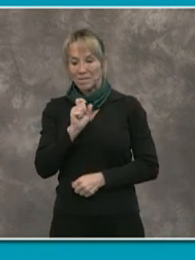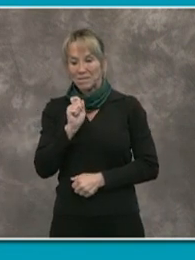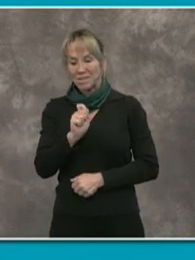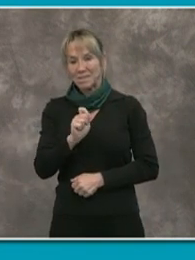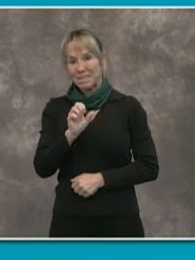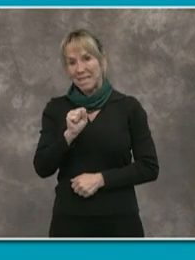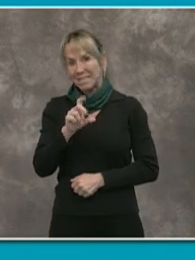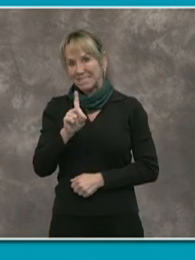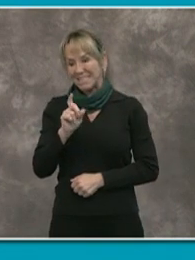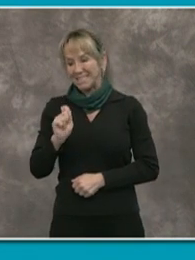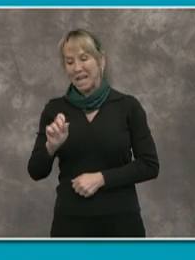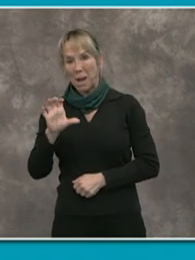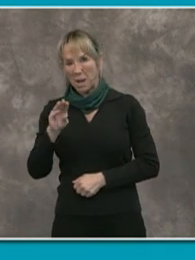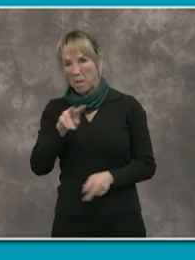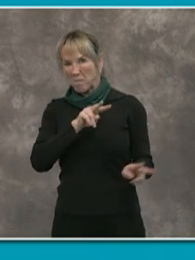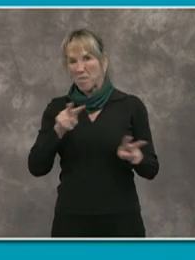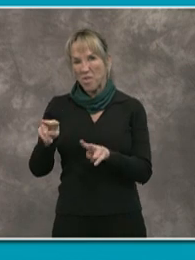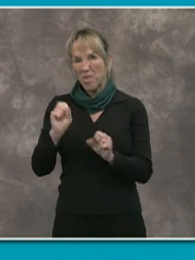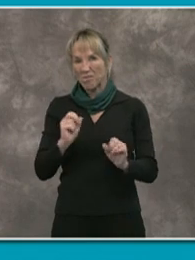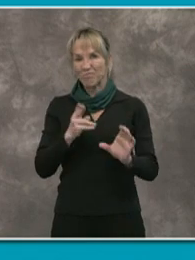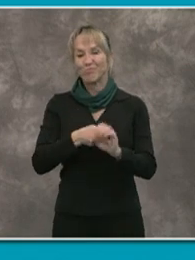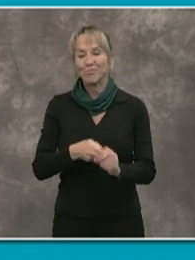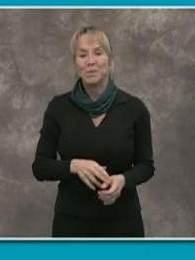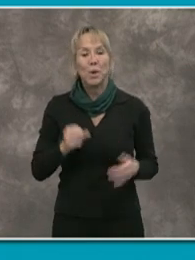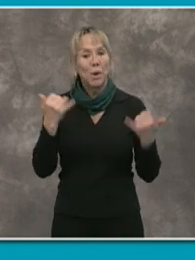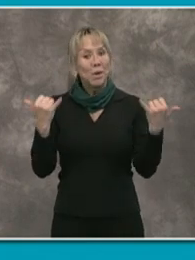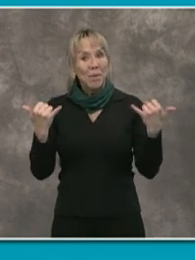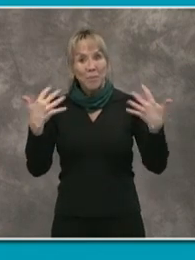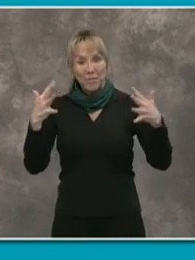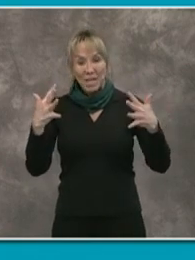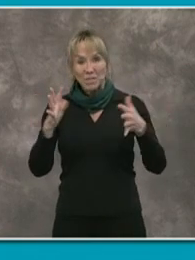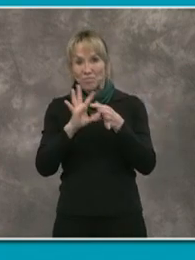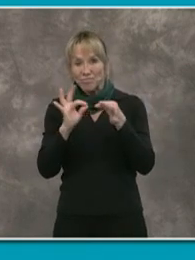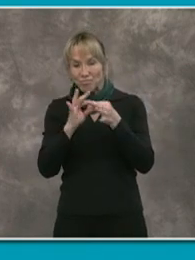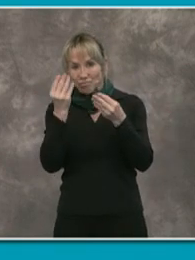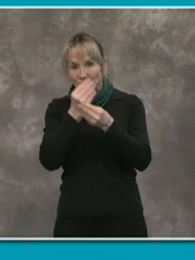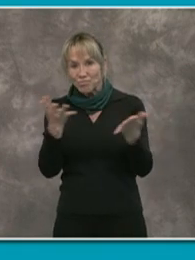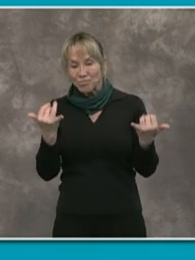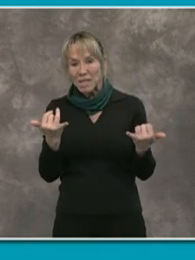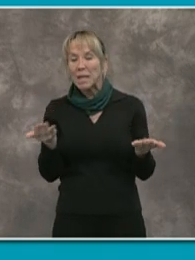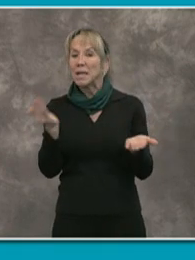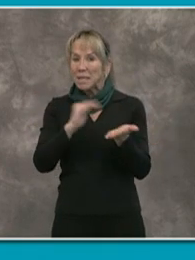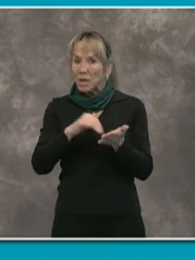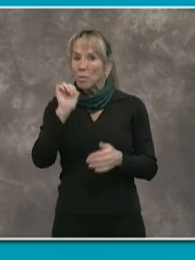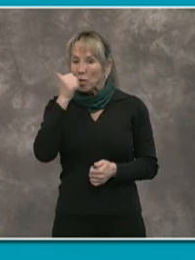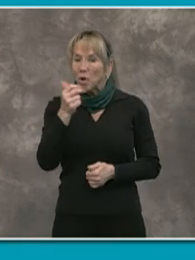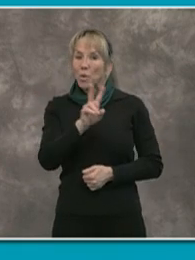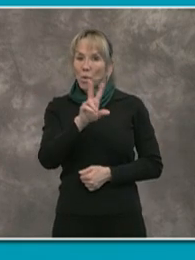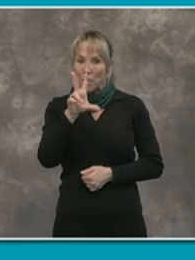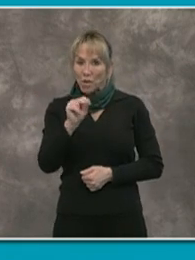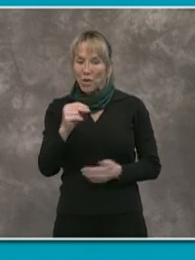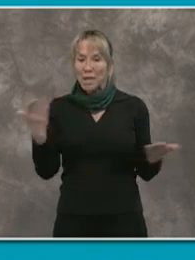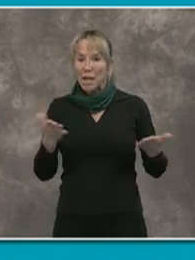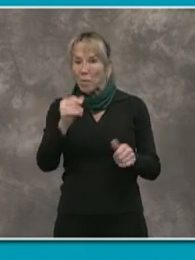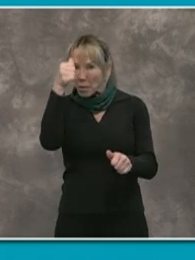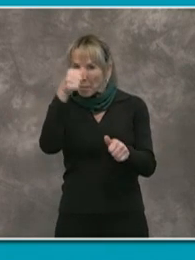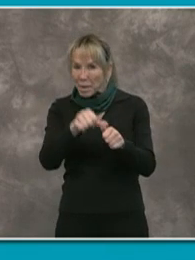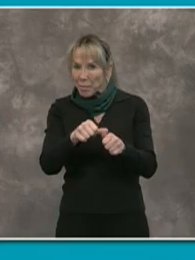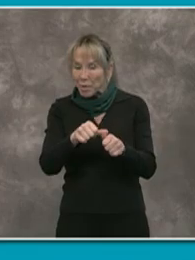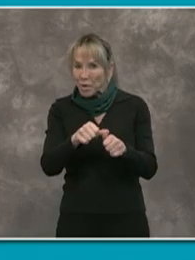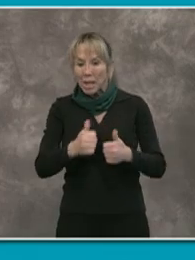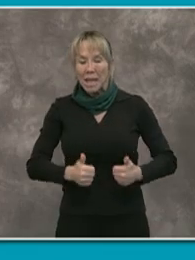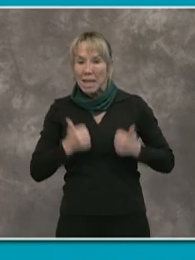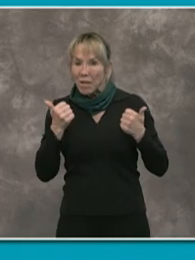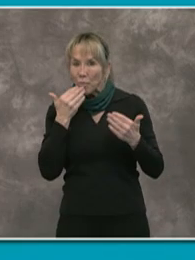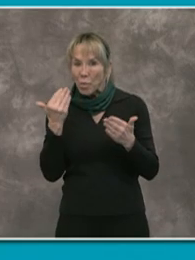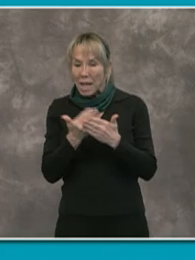coronavirus-sd.com. That concludes our media briefing for today. Again, we'll be back here at 2:30 tomorrow. And remember,